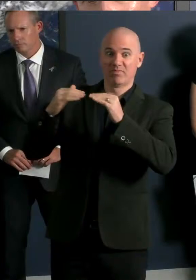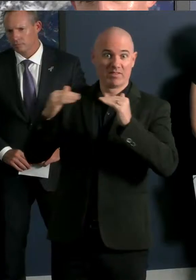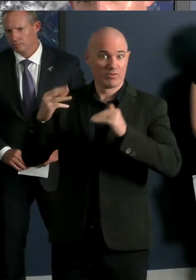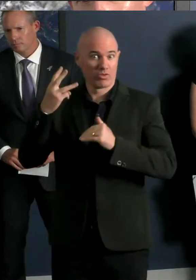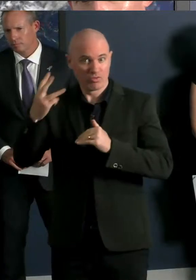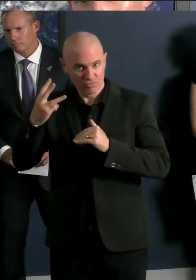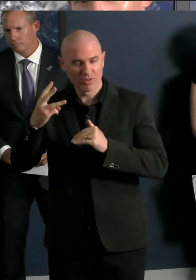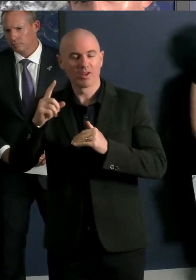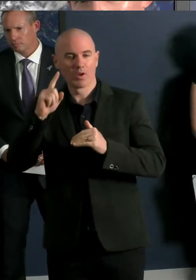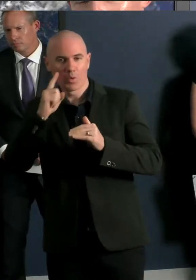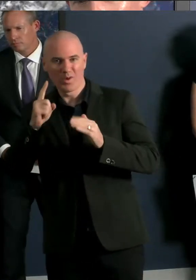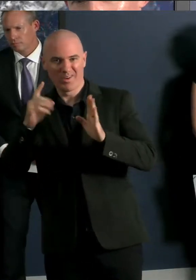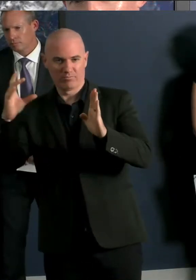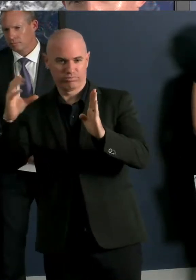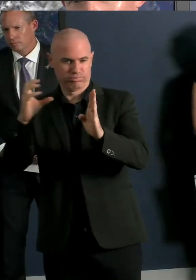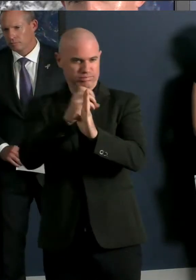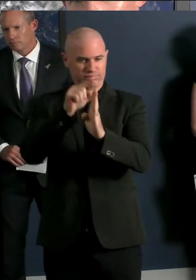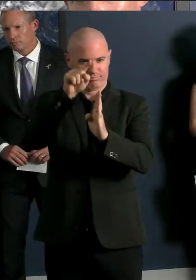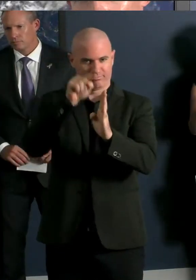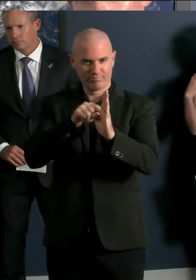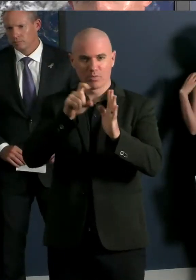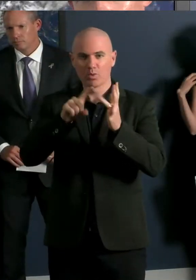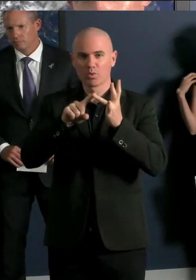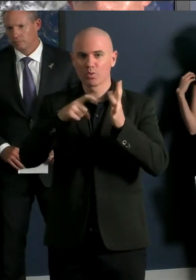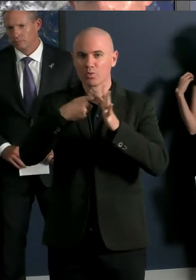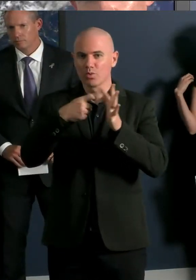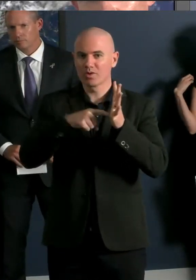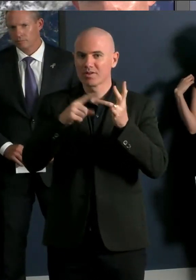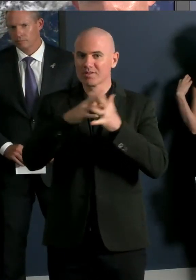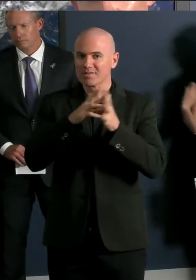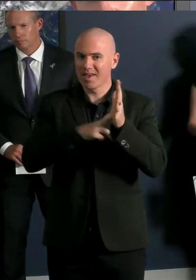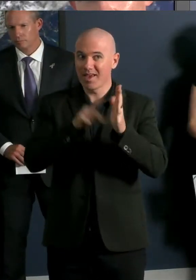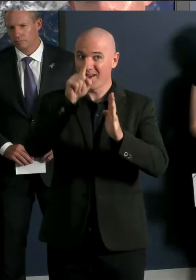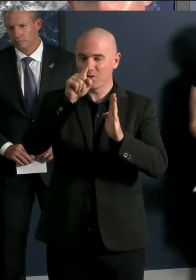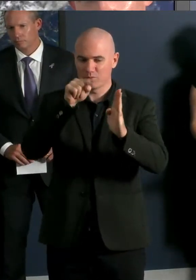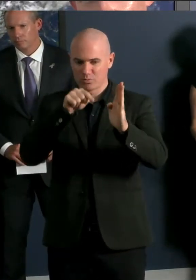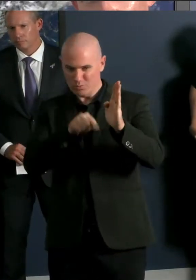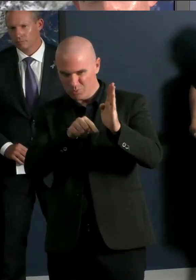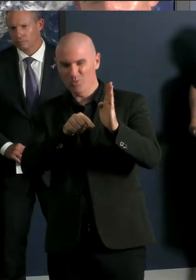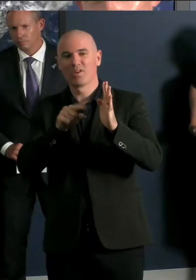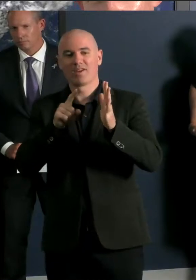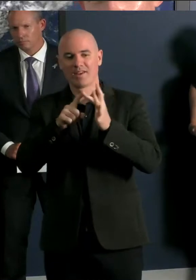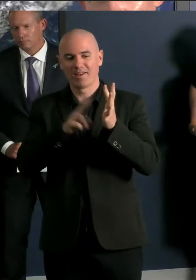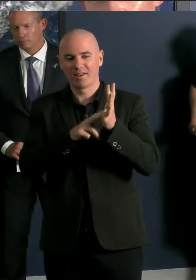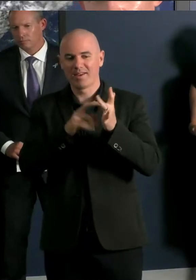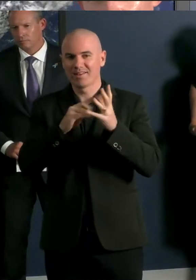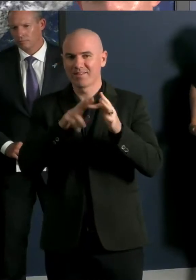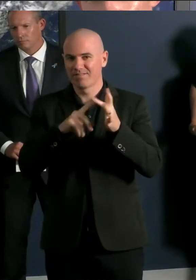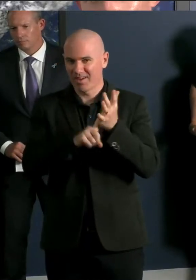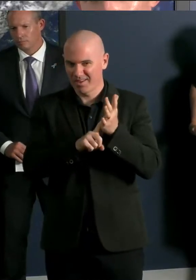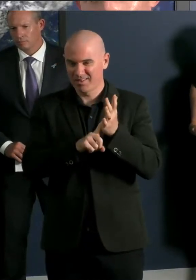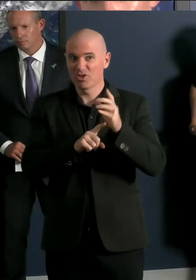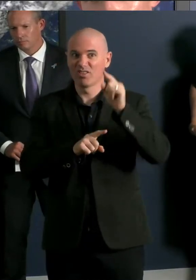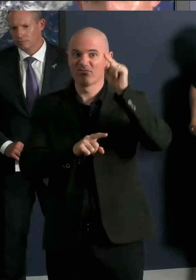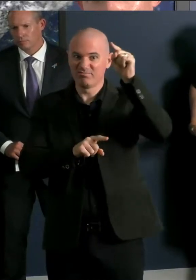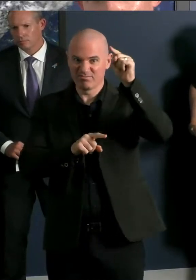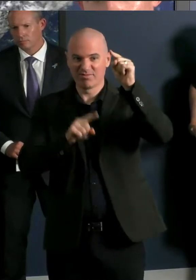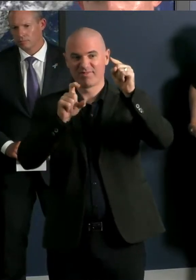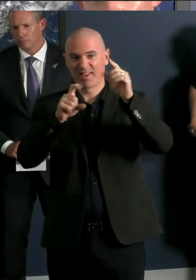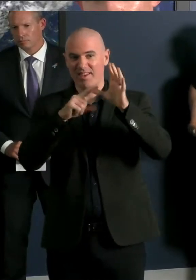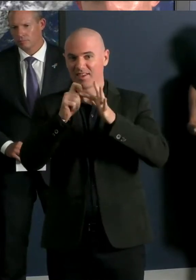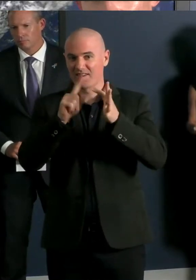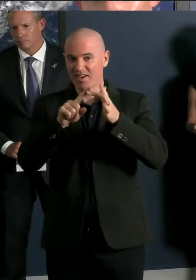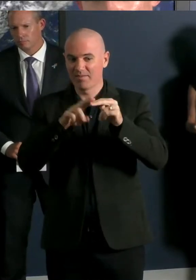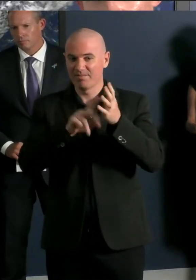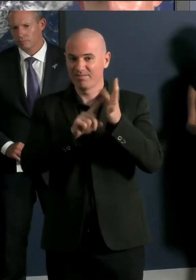Cooktown and Innisfail tomorrow. Tropical cyclone warning is current between Cape Flattery and Townsville, including Cairns, Palm Island and